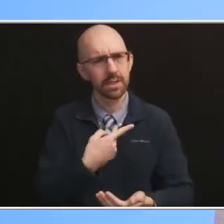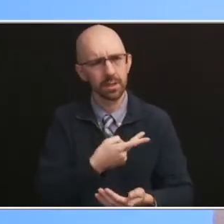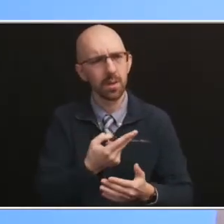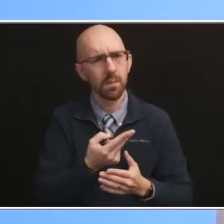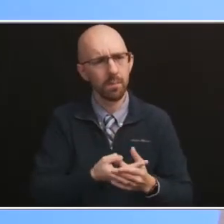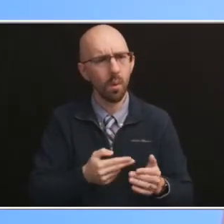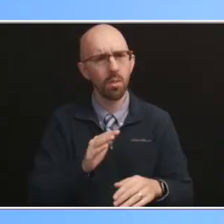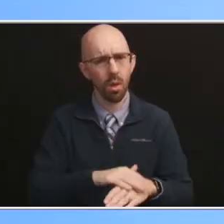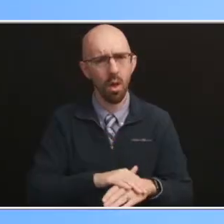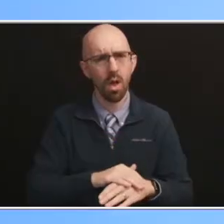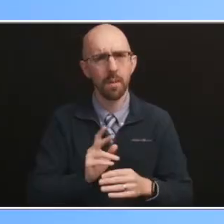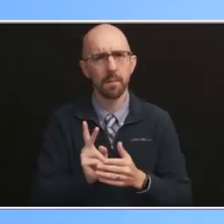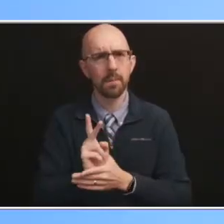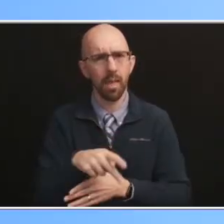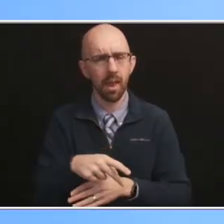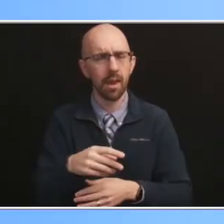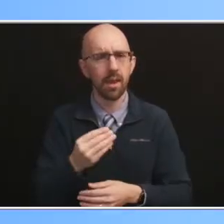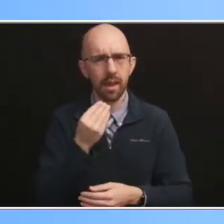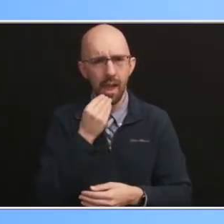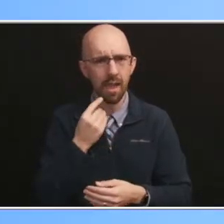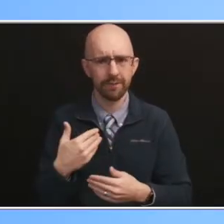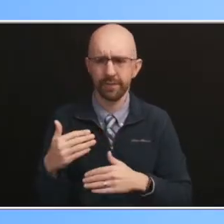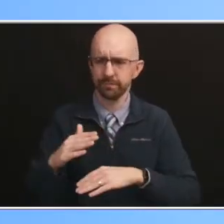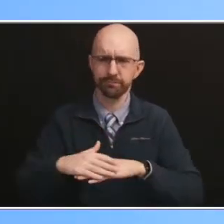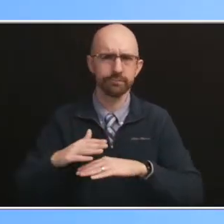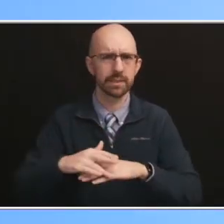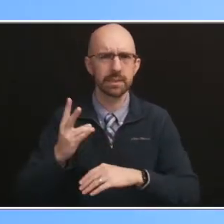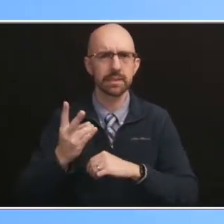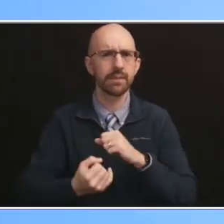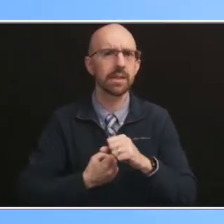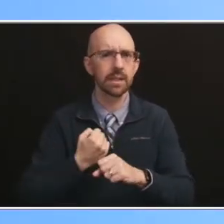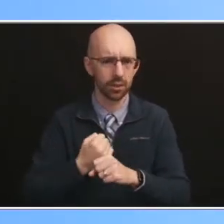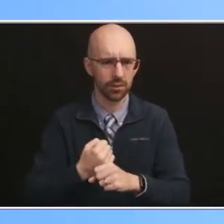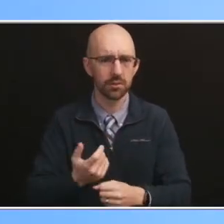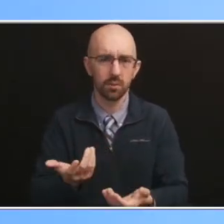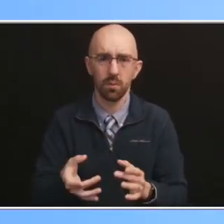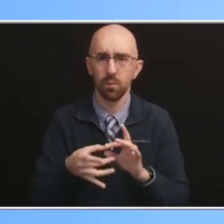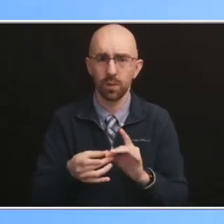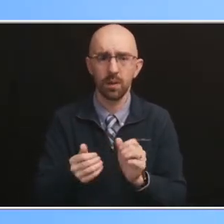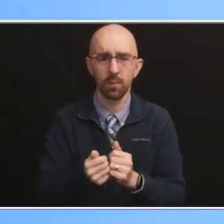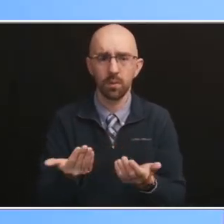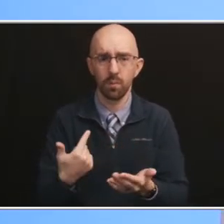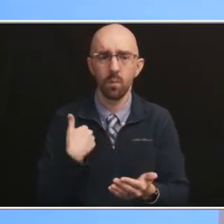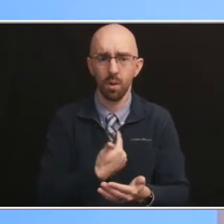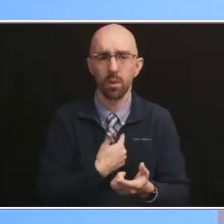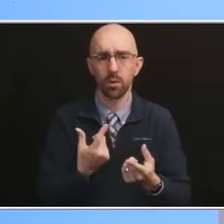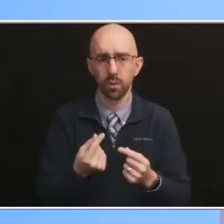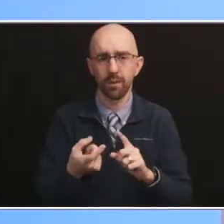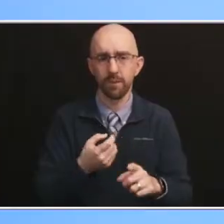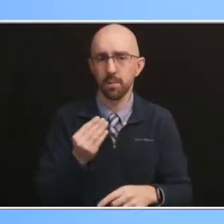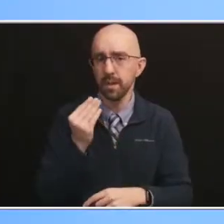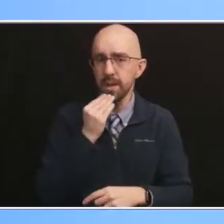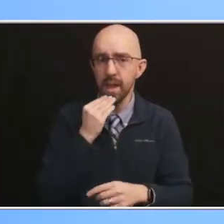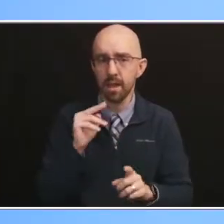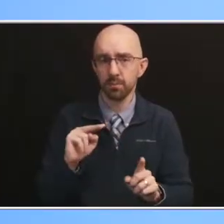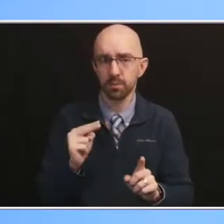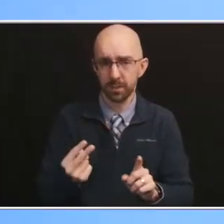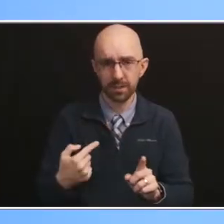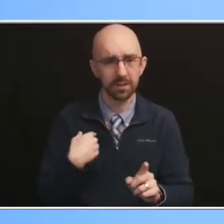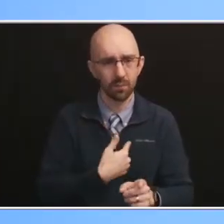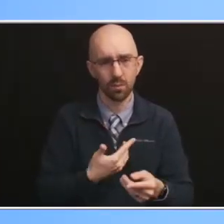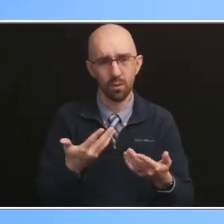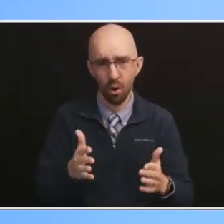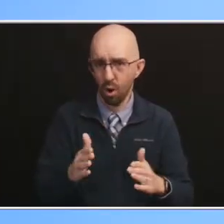plant-based diet for at least 7 years. So in terms of what we were doing from a diet perspective, we were already on